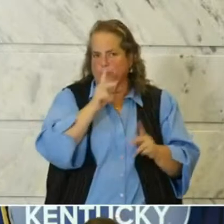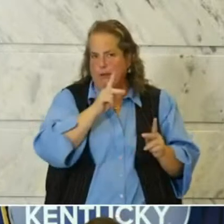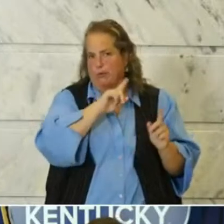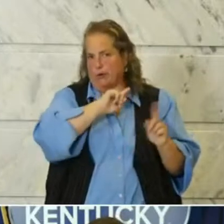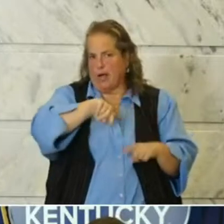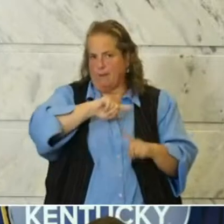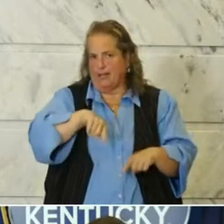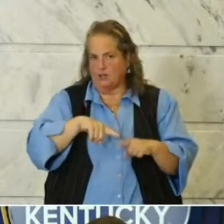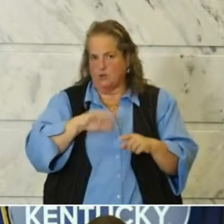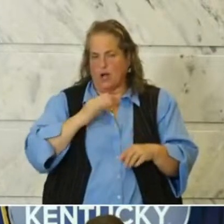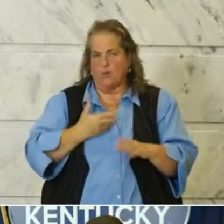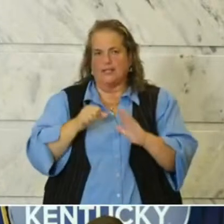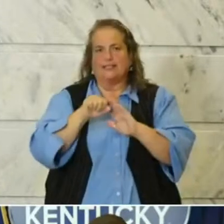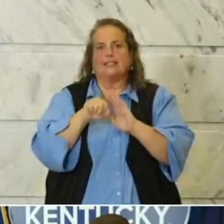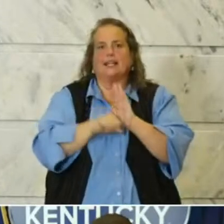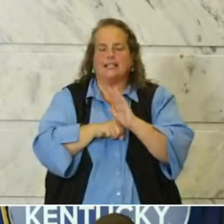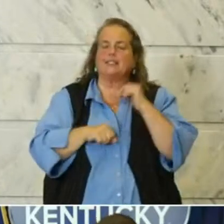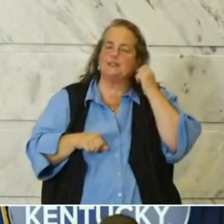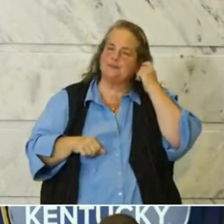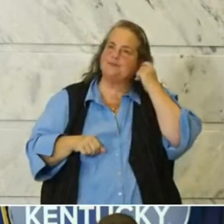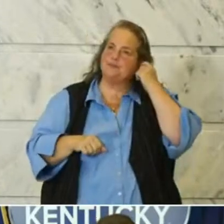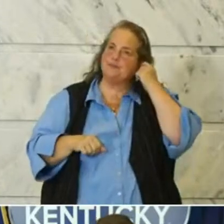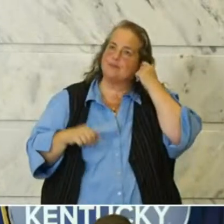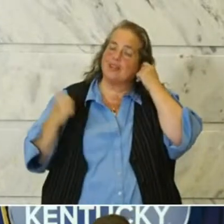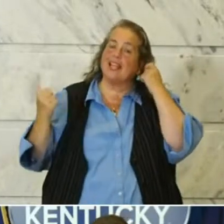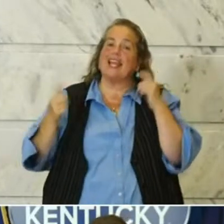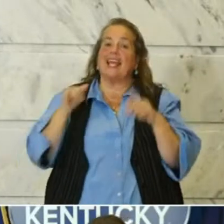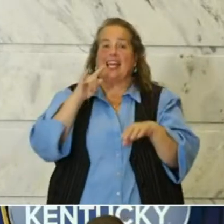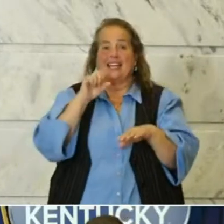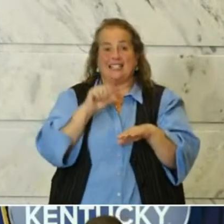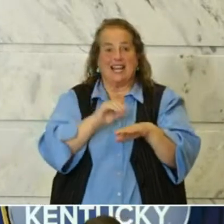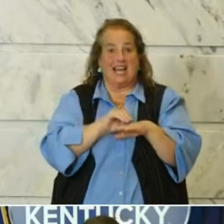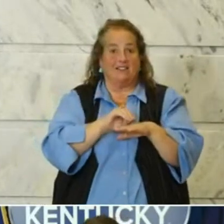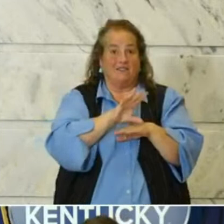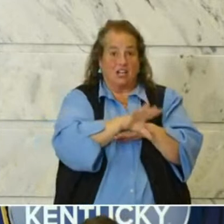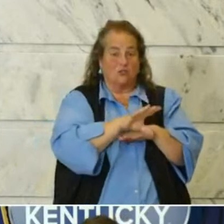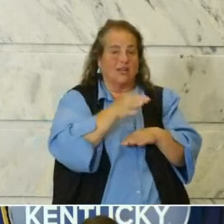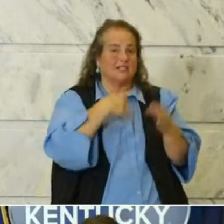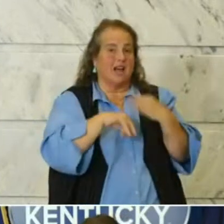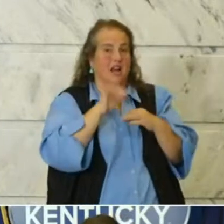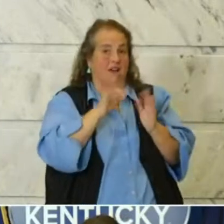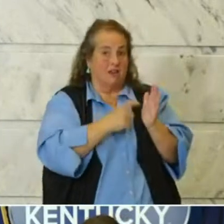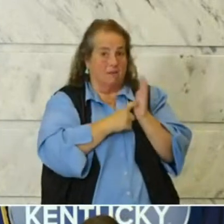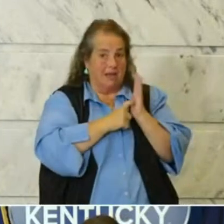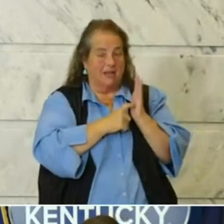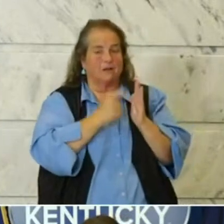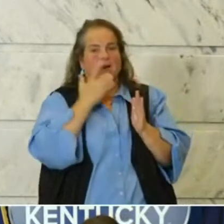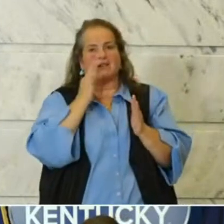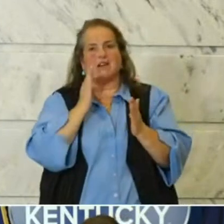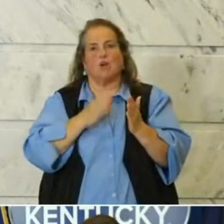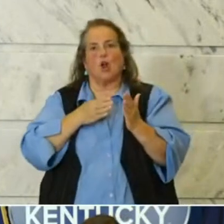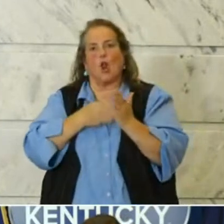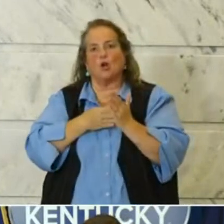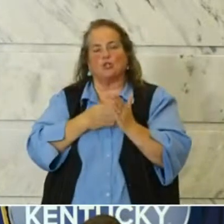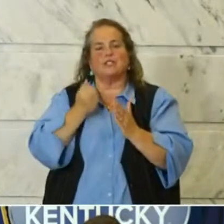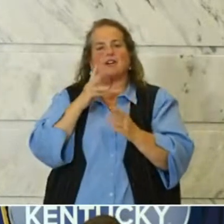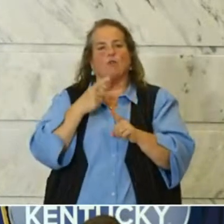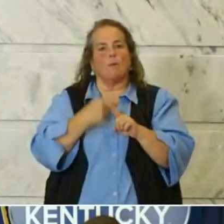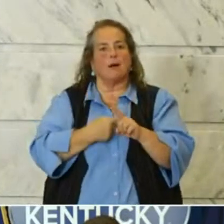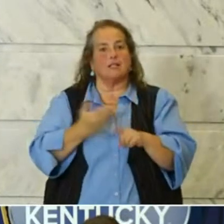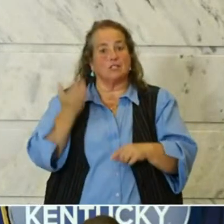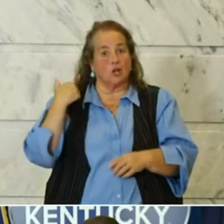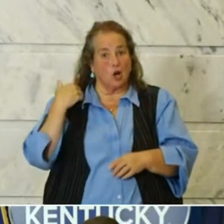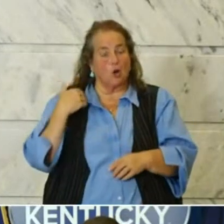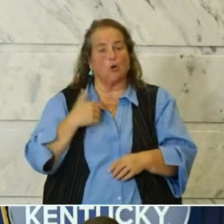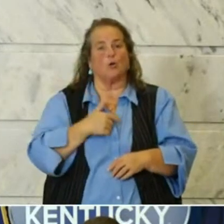coming in? Obviously, this is an advisory instead of a mandate based on a lawsuit from several months